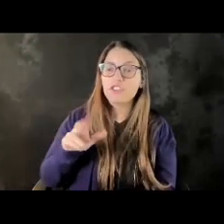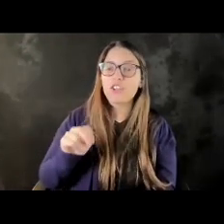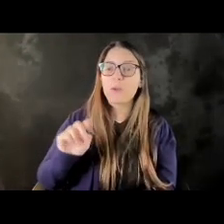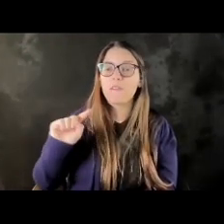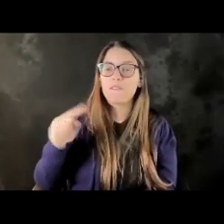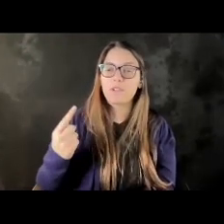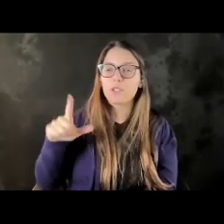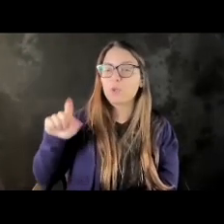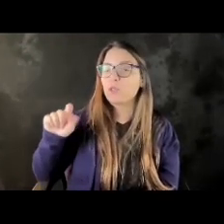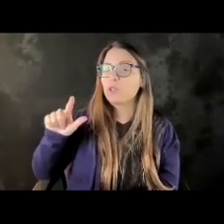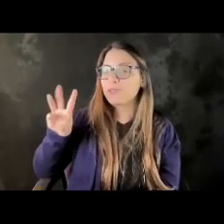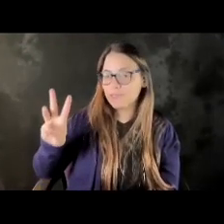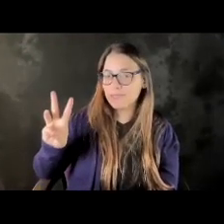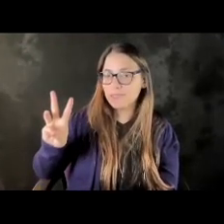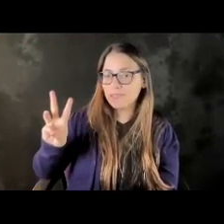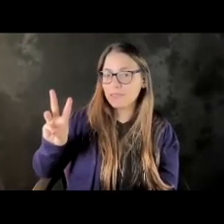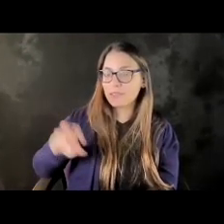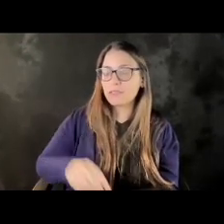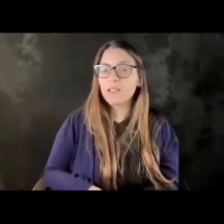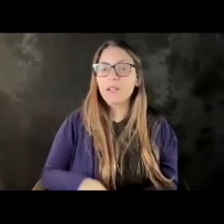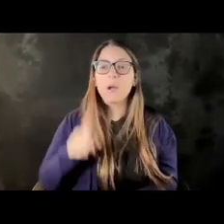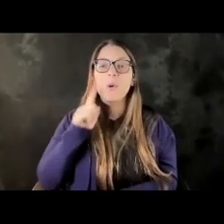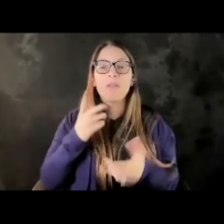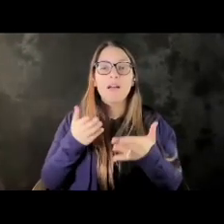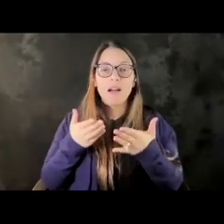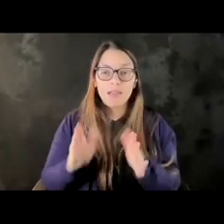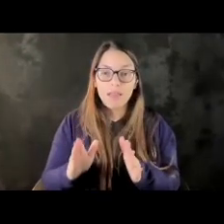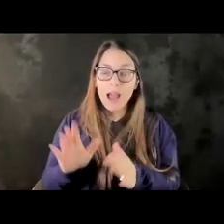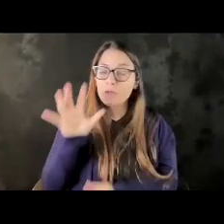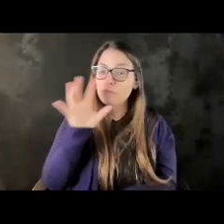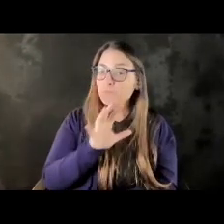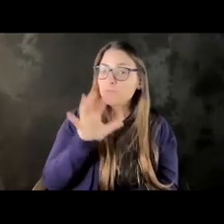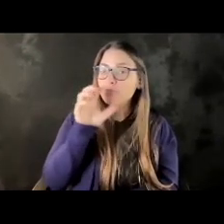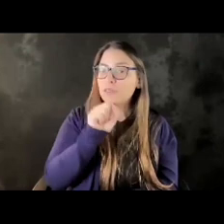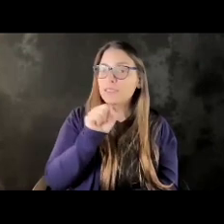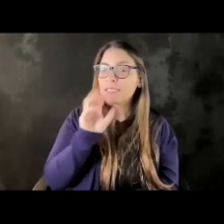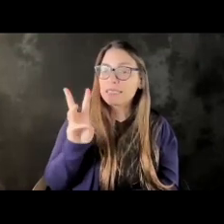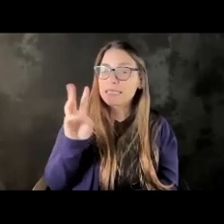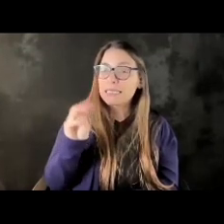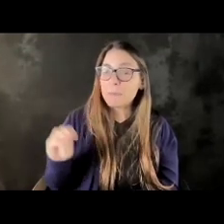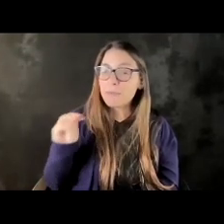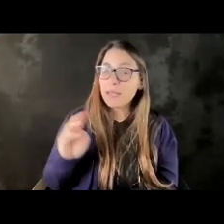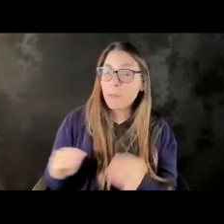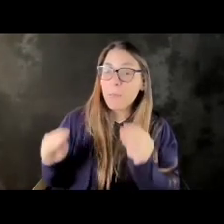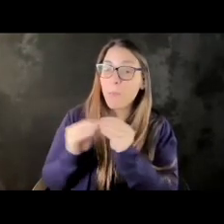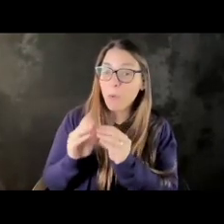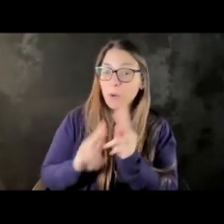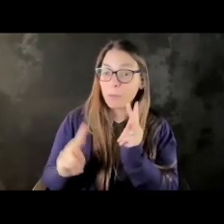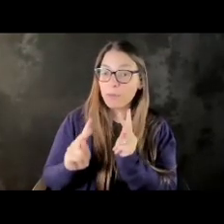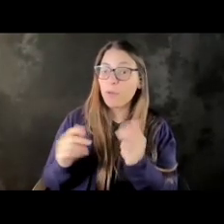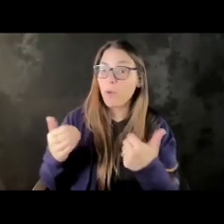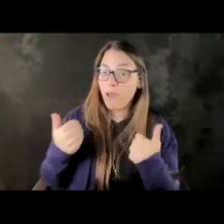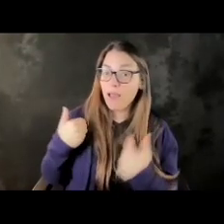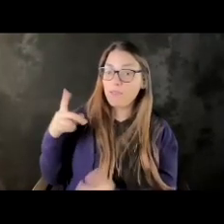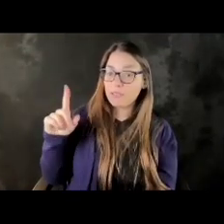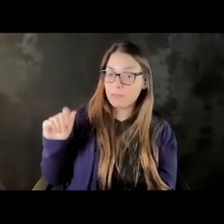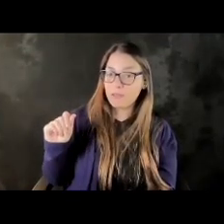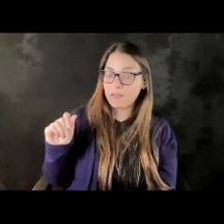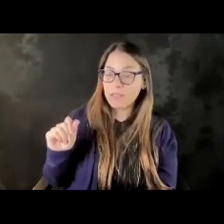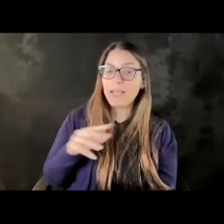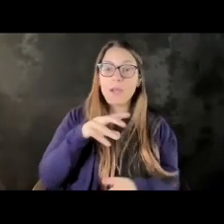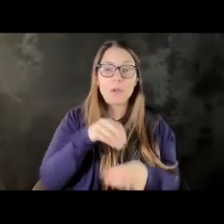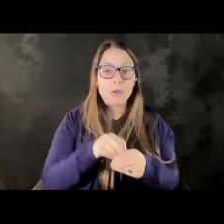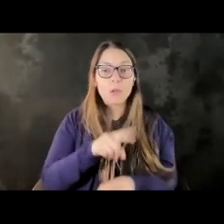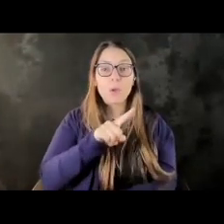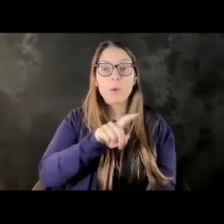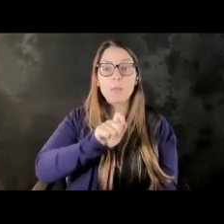2026, and that will allow an estimated 6 million more people who have a disability, including 1.2